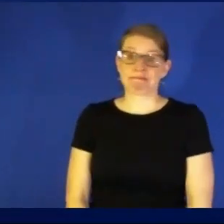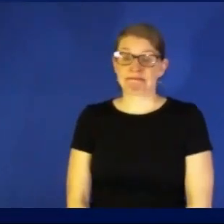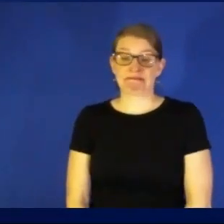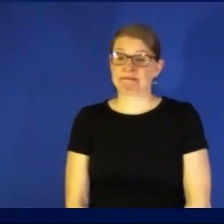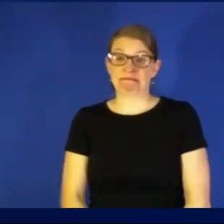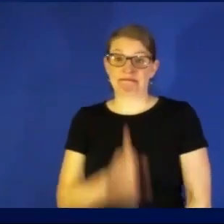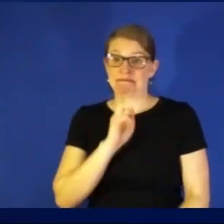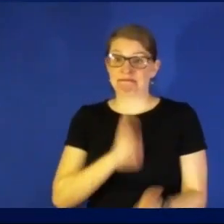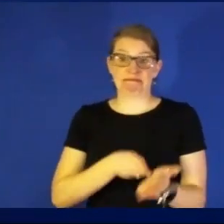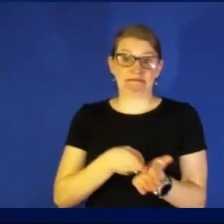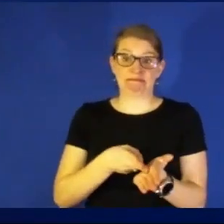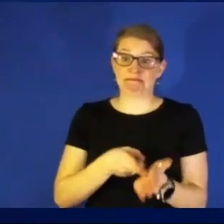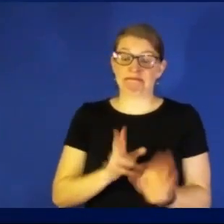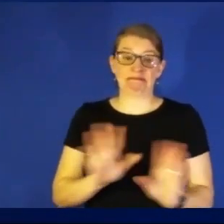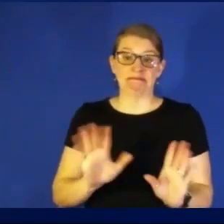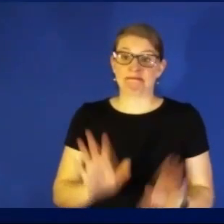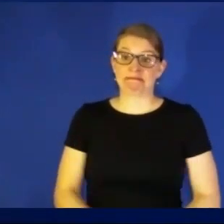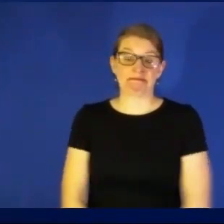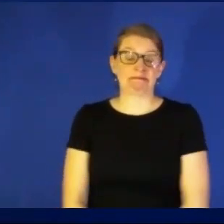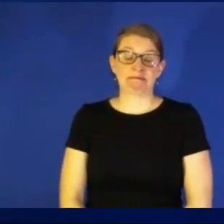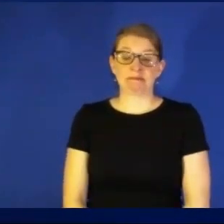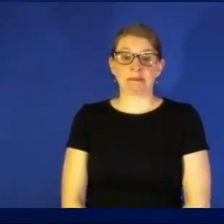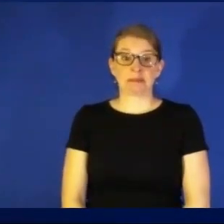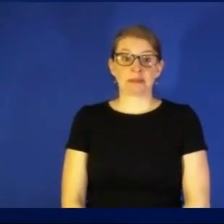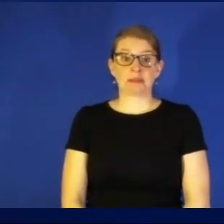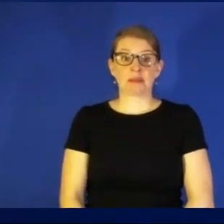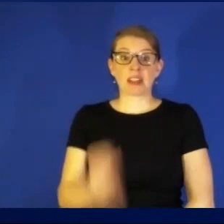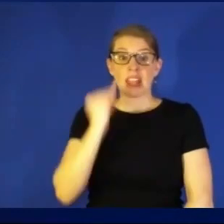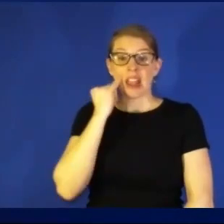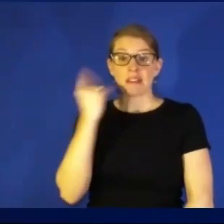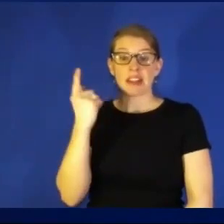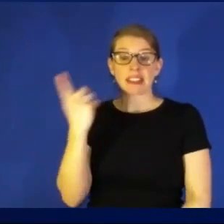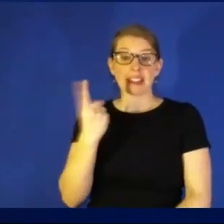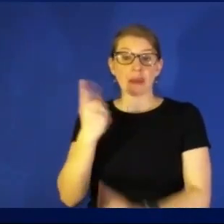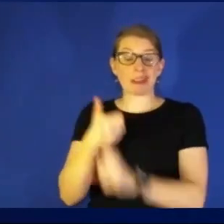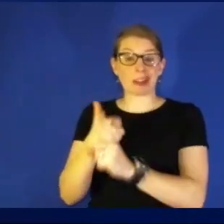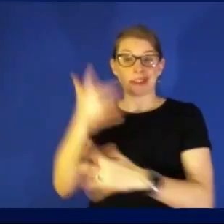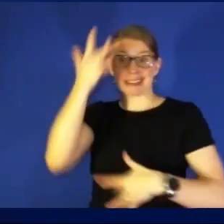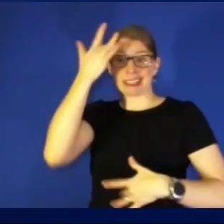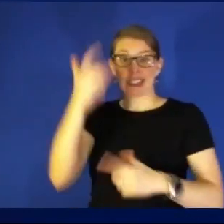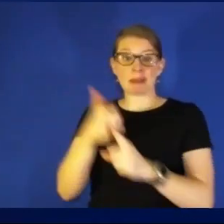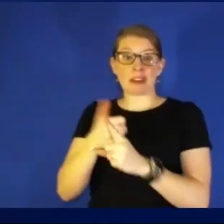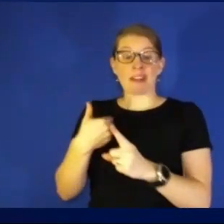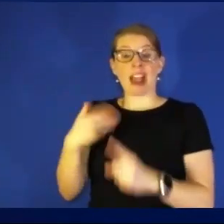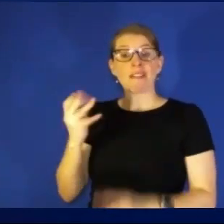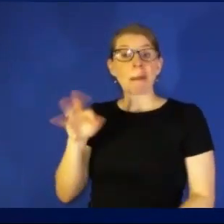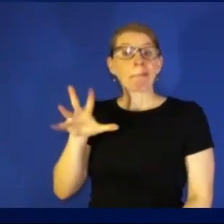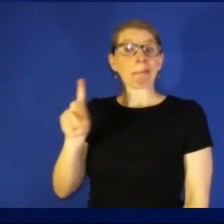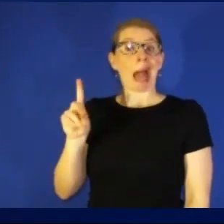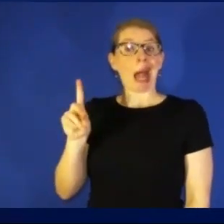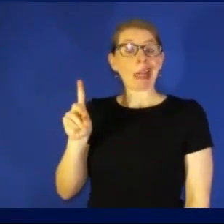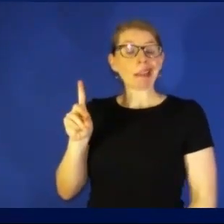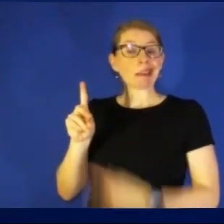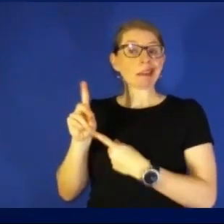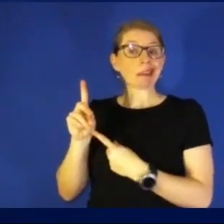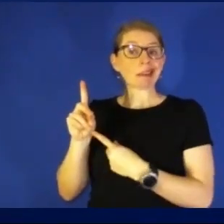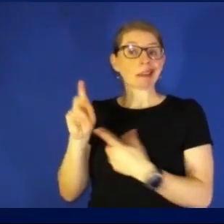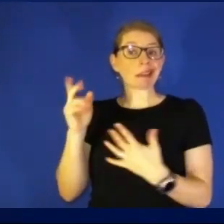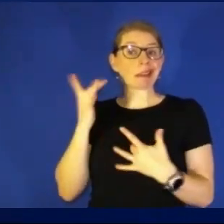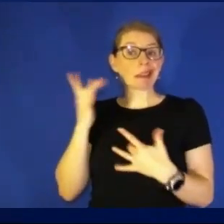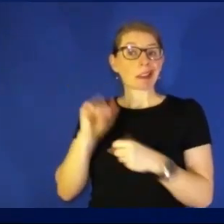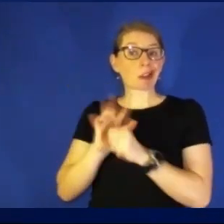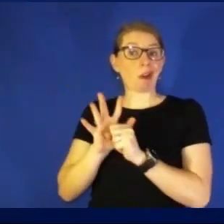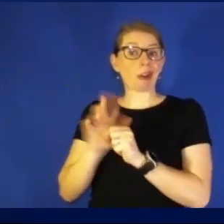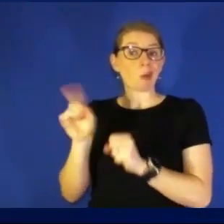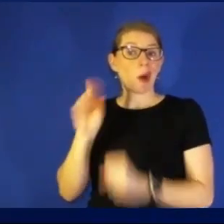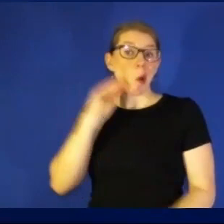We would much rather, if somebody has to be sick, that they have, a milder version of the illness at home, because